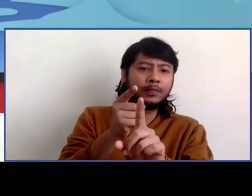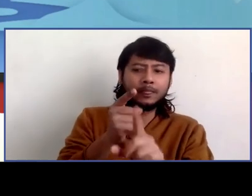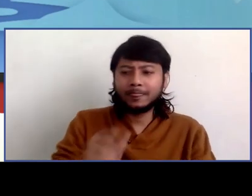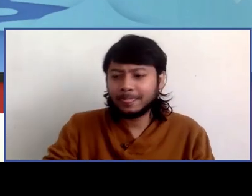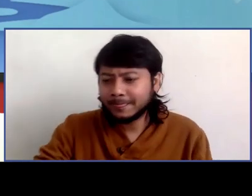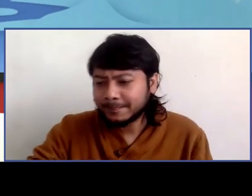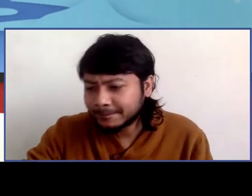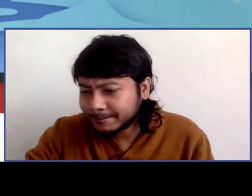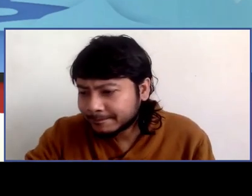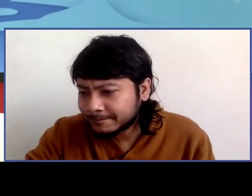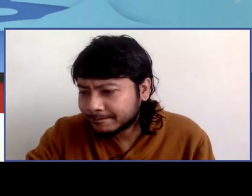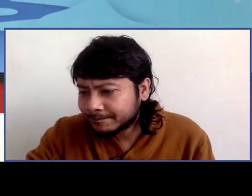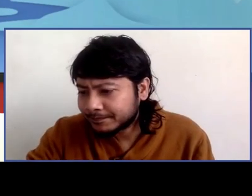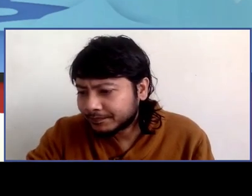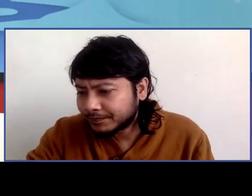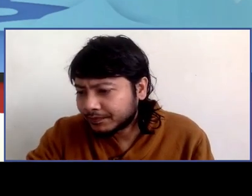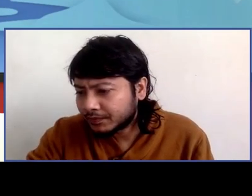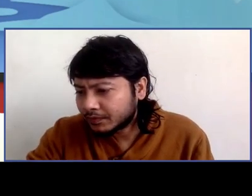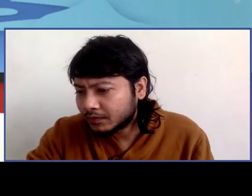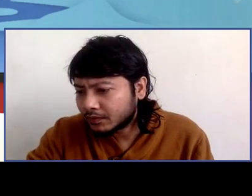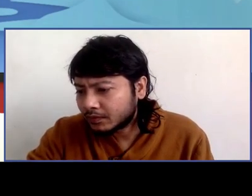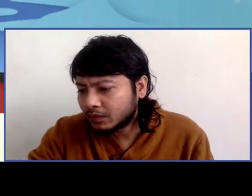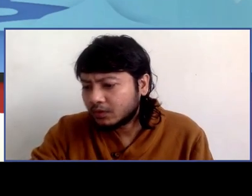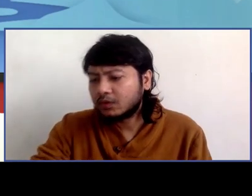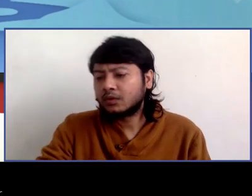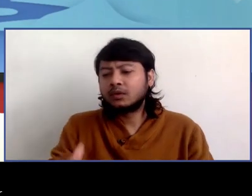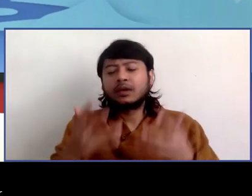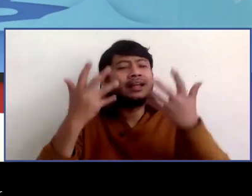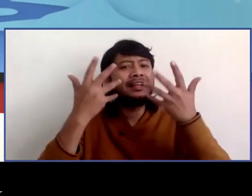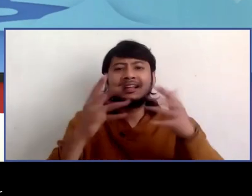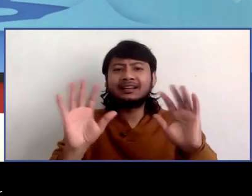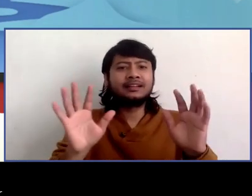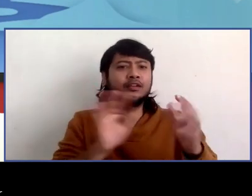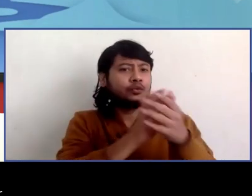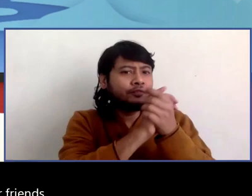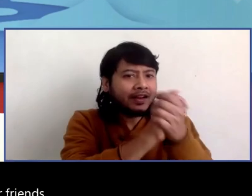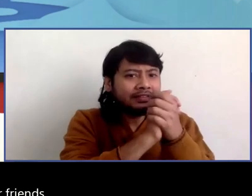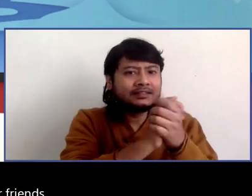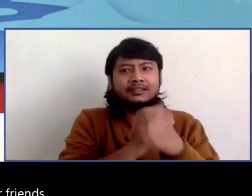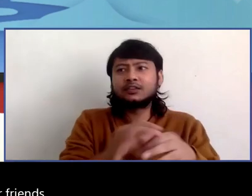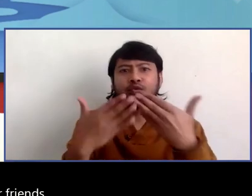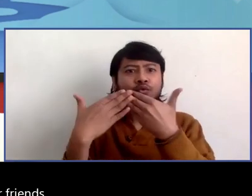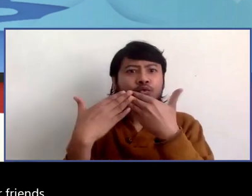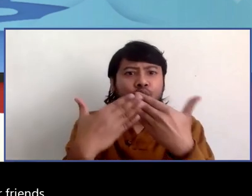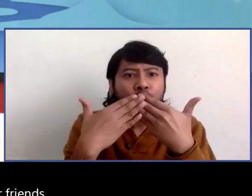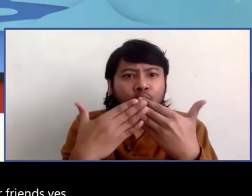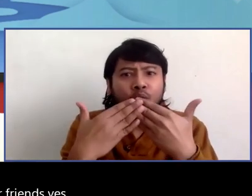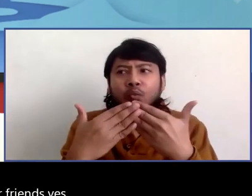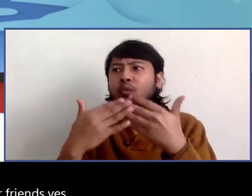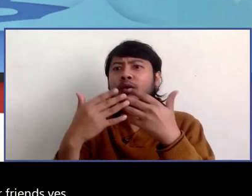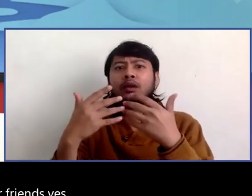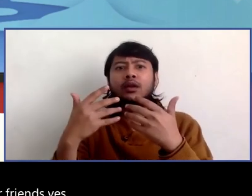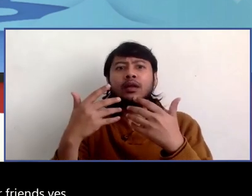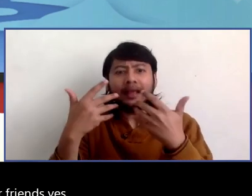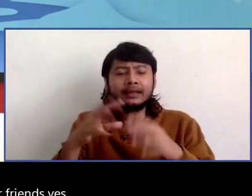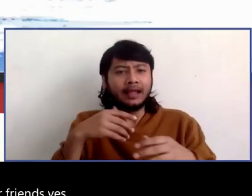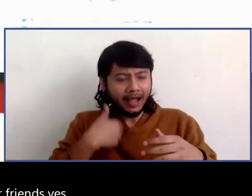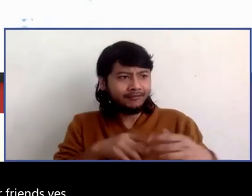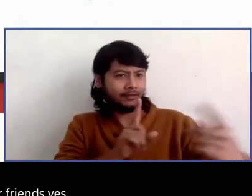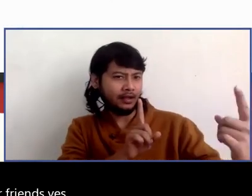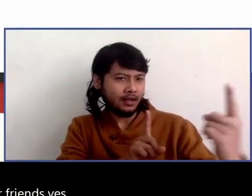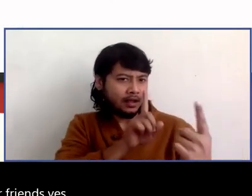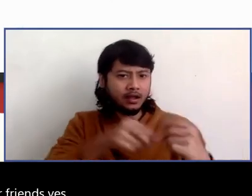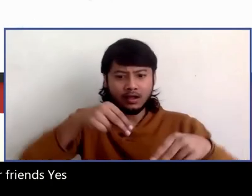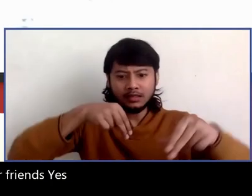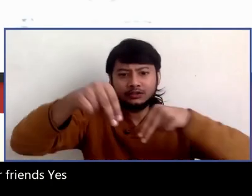school or with your friends? Yes. Chess, absolutely. And chess, they say, was not